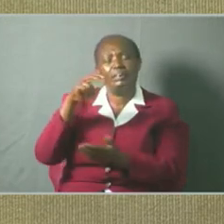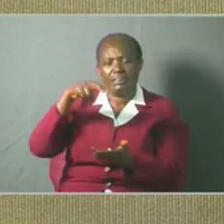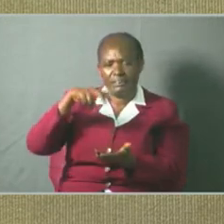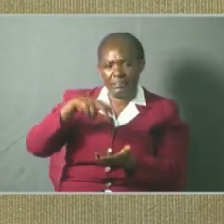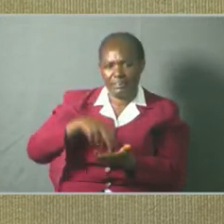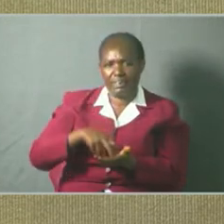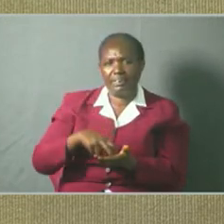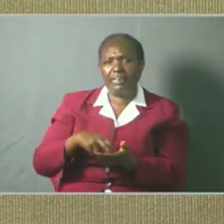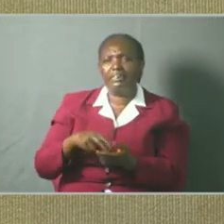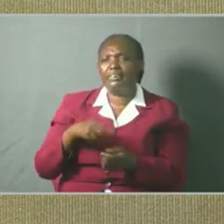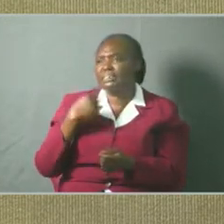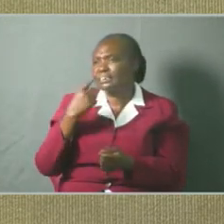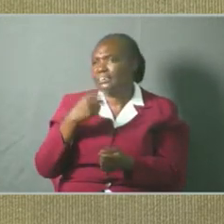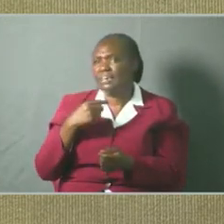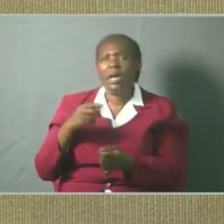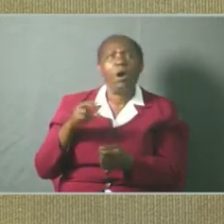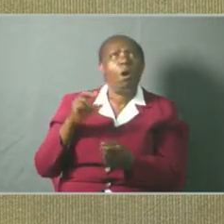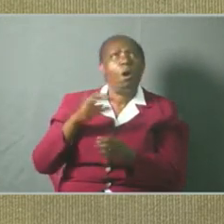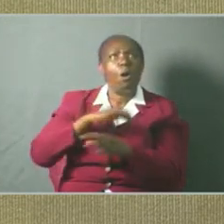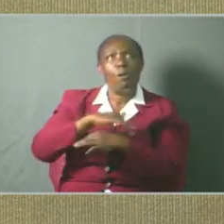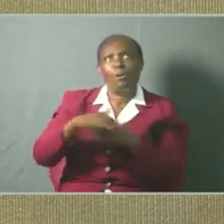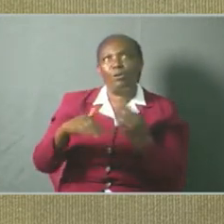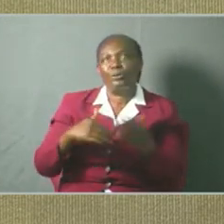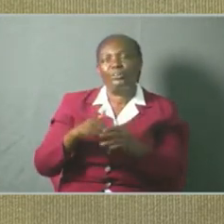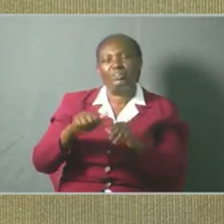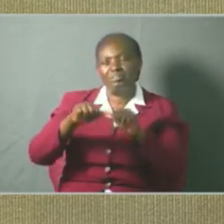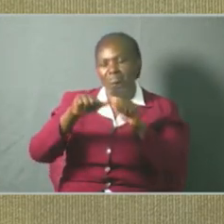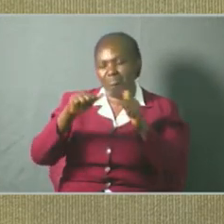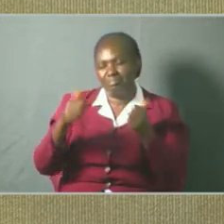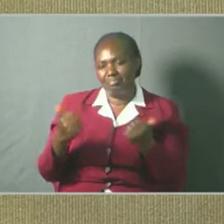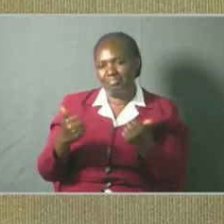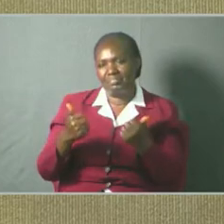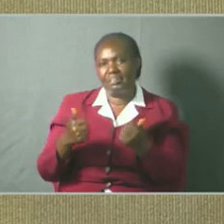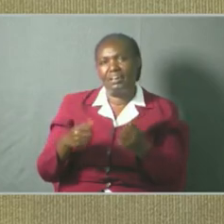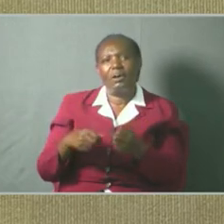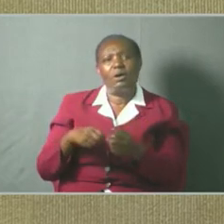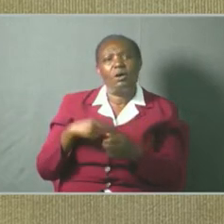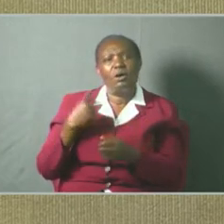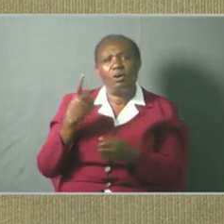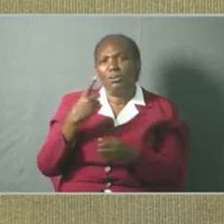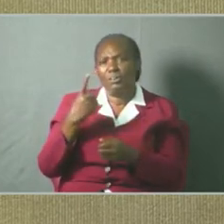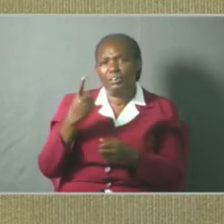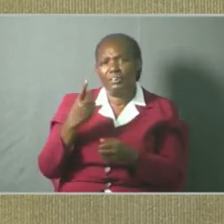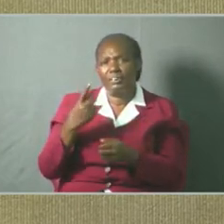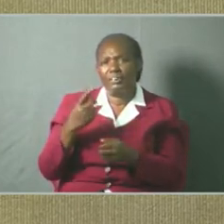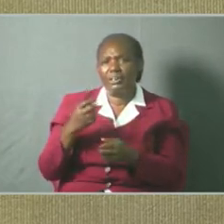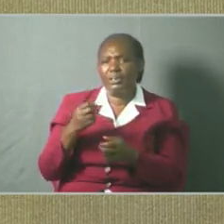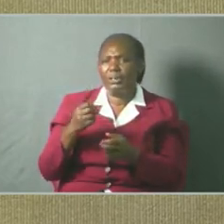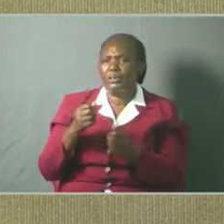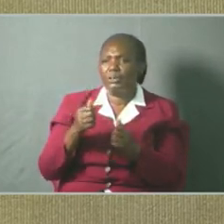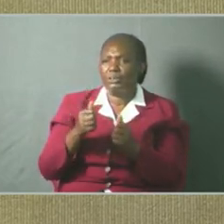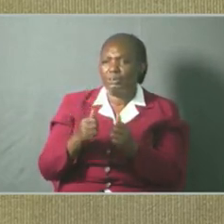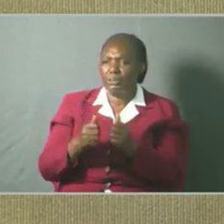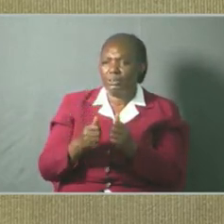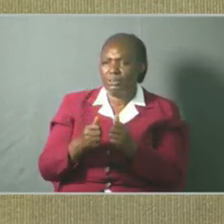well. So we wanted to thank God, give thanks and pray. And with the testimonies that have been given